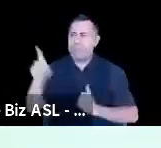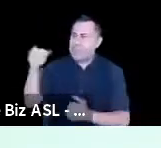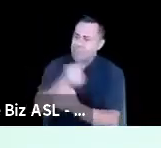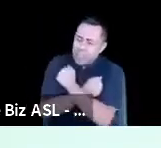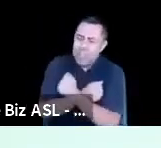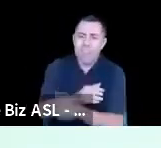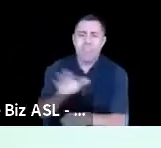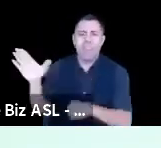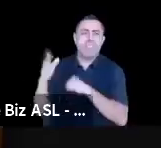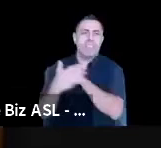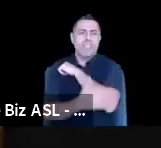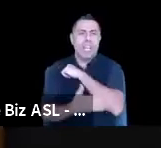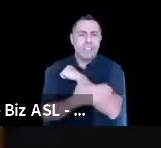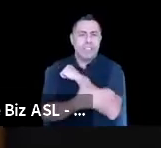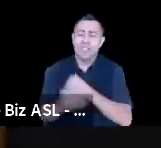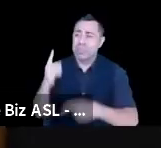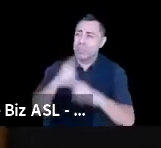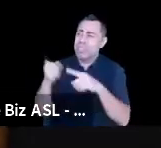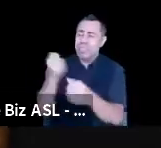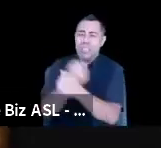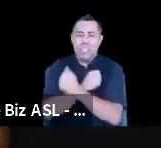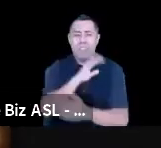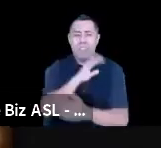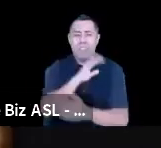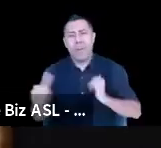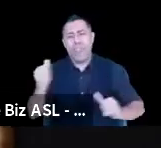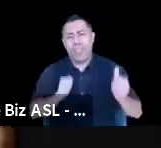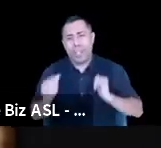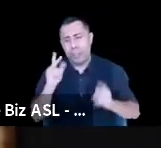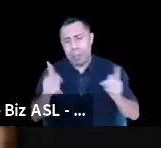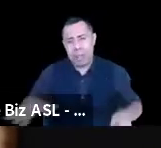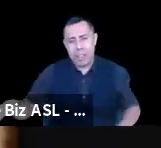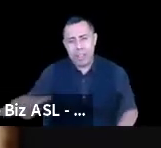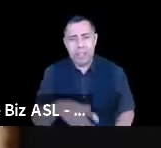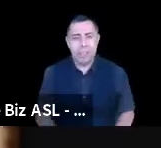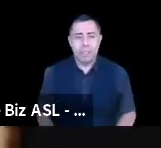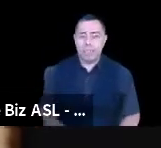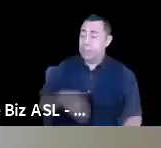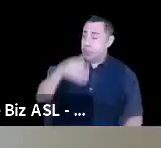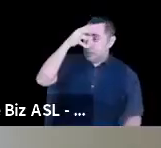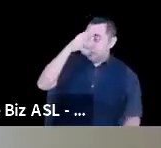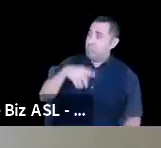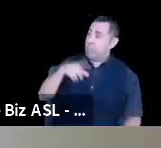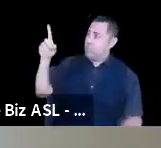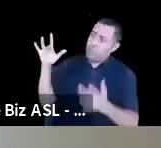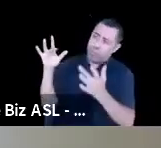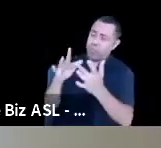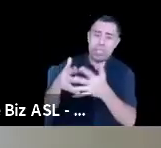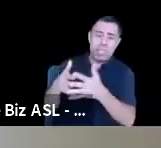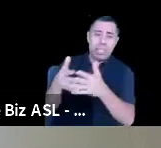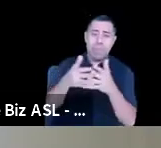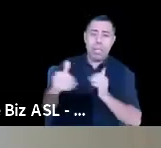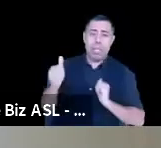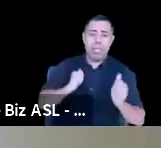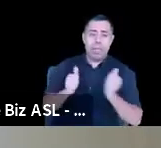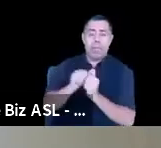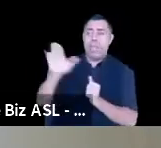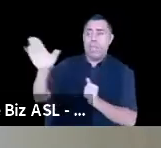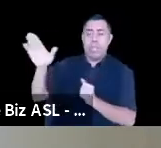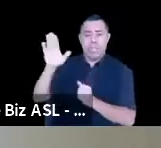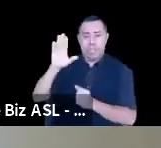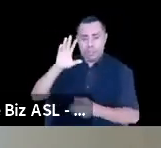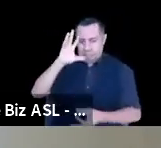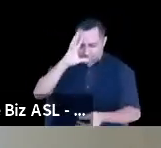teatristas. Gracias. René enriched New York and American theater with his devotion to the classics, to new relevant works, to the